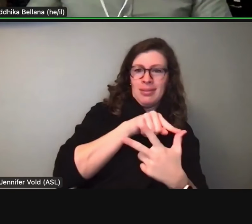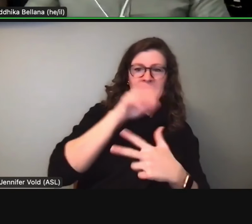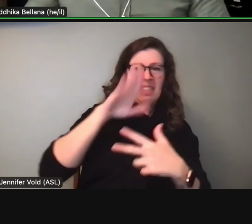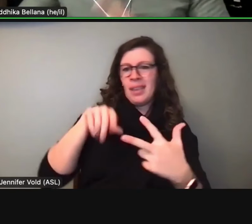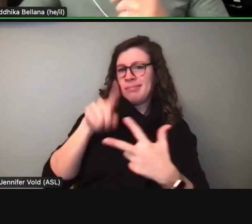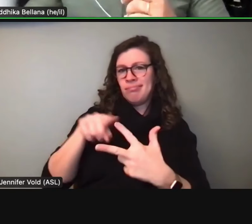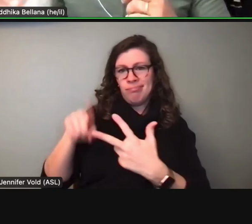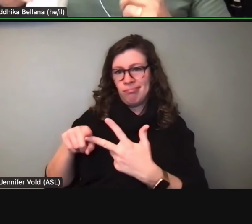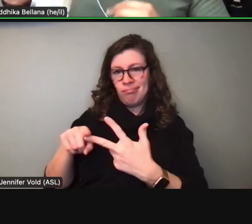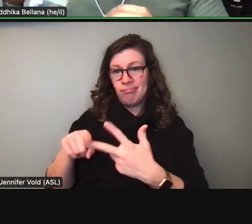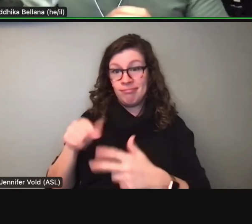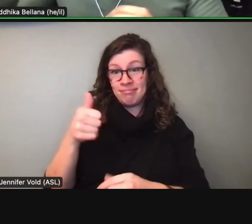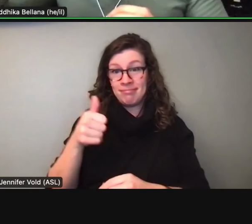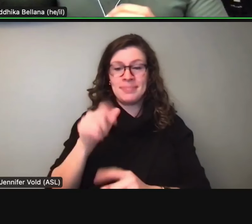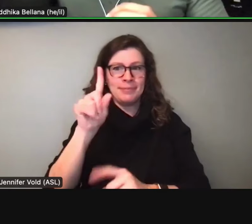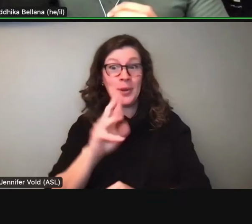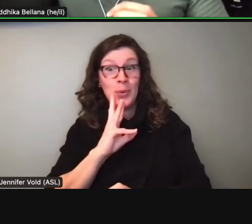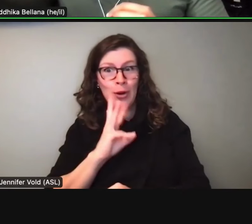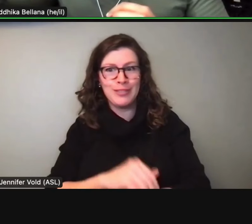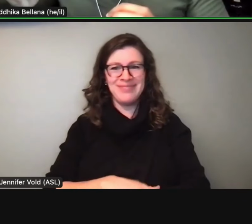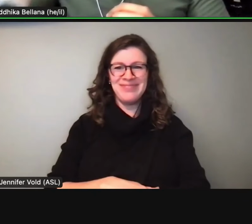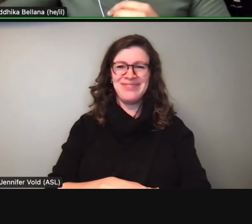So, I'm going to take some water.